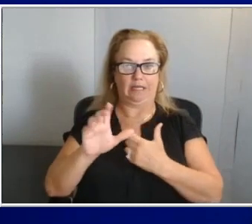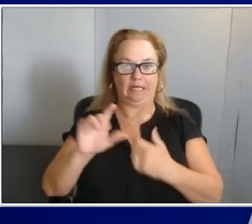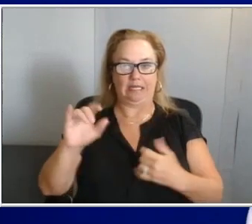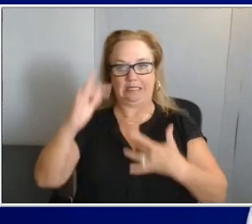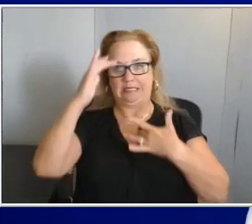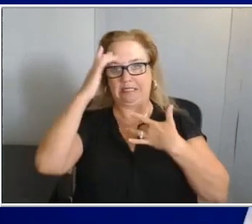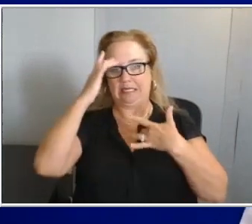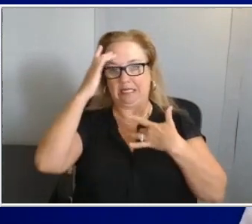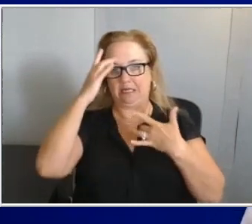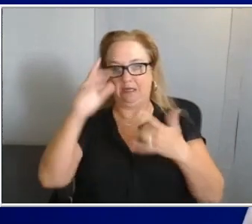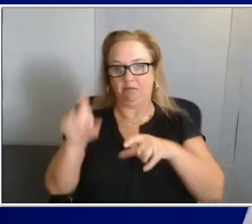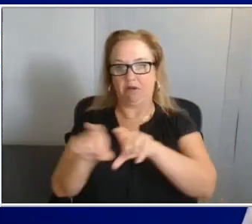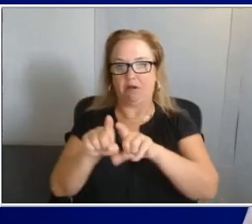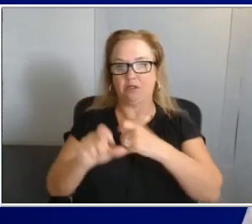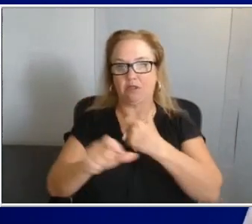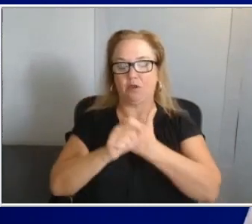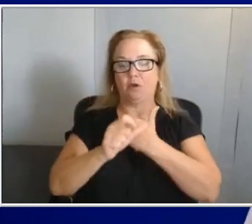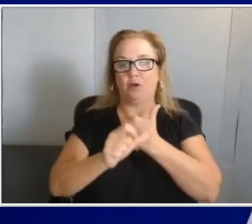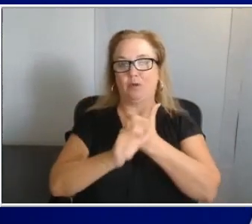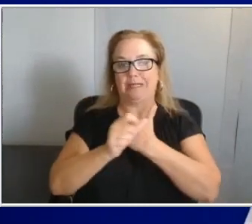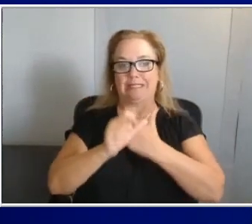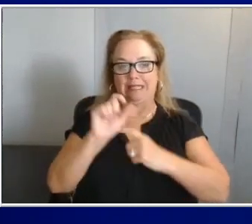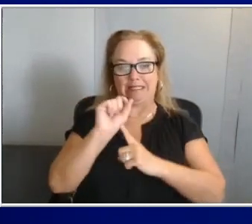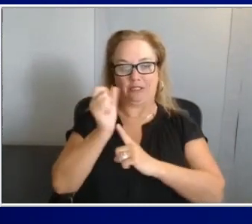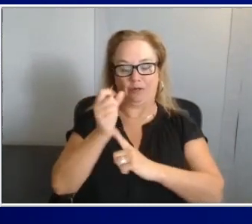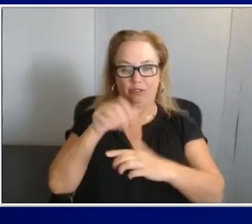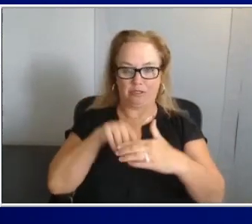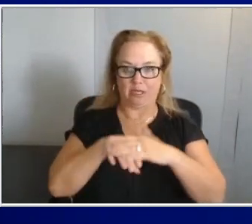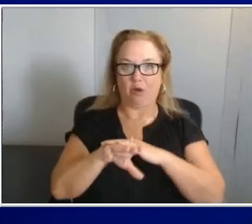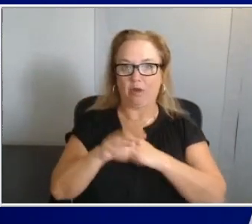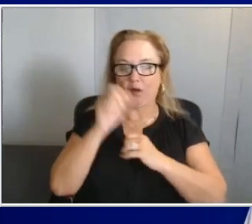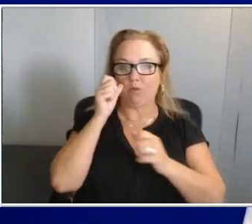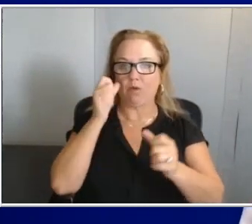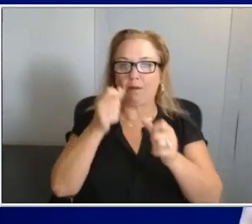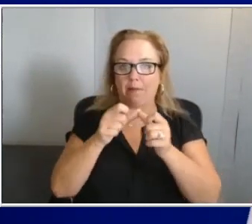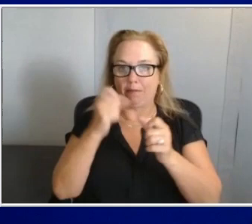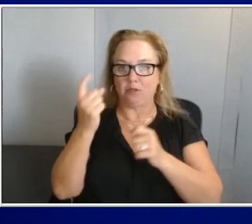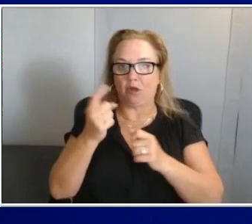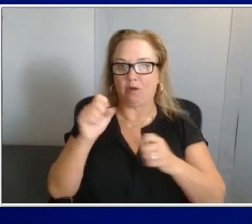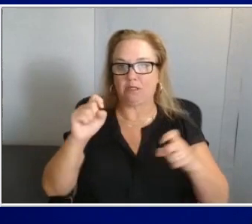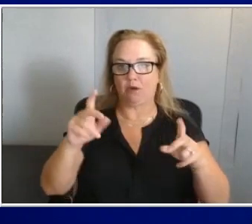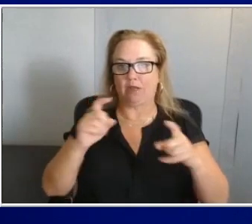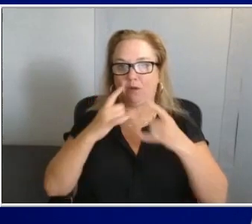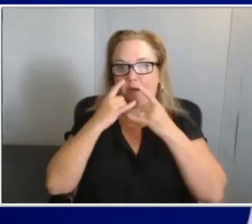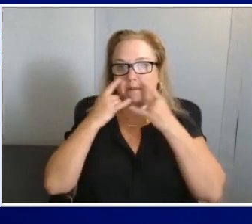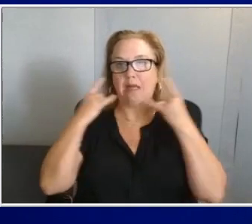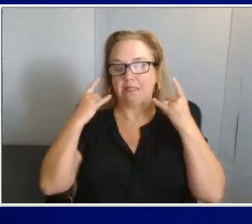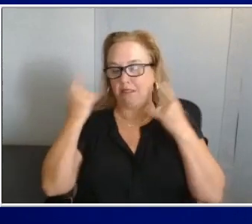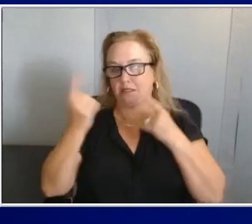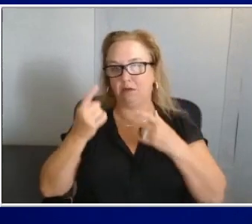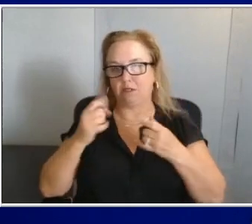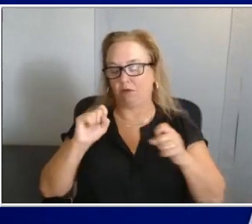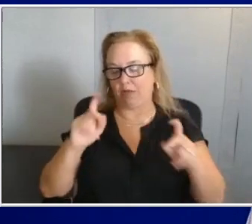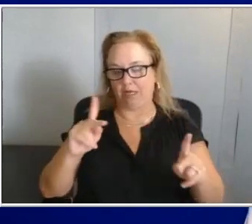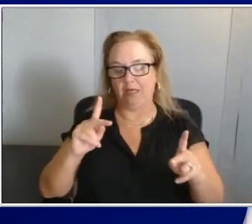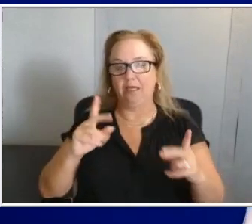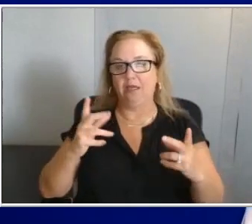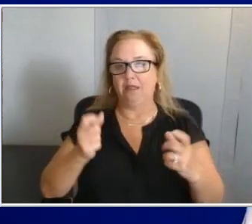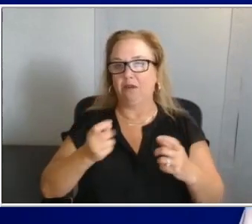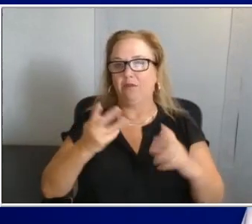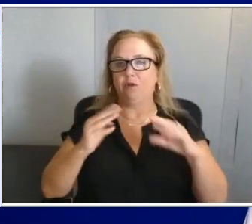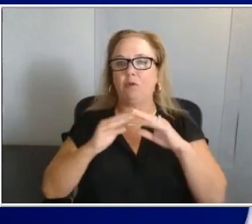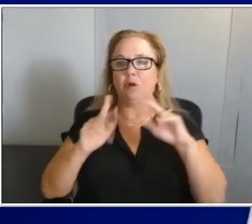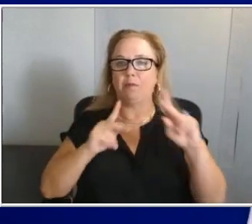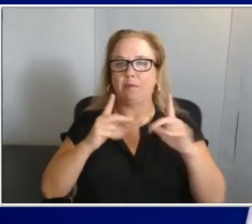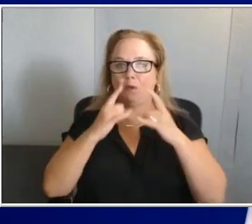but also the risk of those situations that they go into. And remember, it is always okay to wear a mask. I think there are a few more people